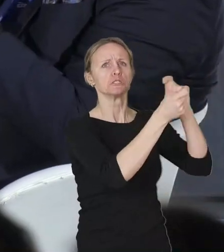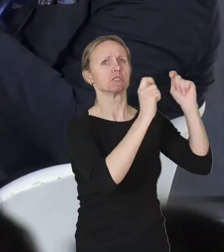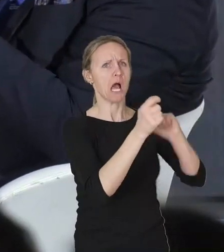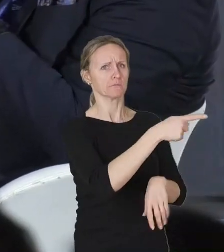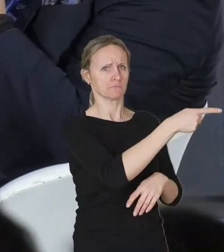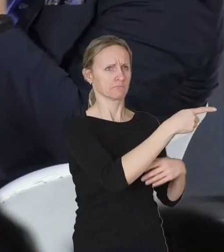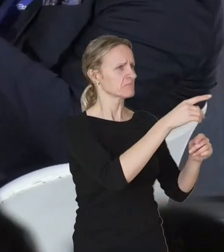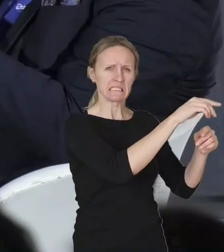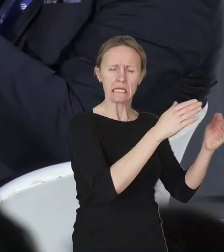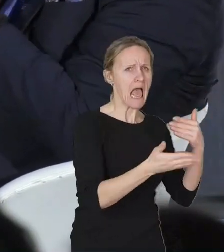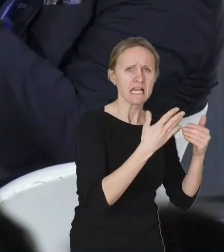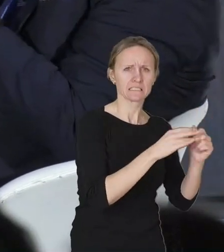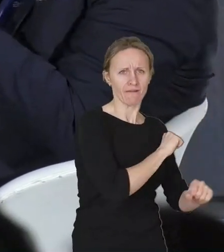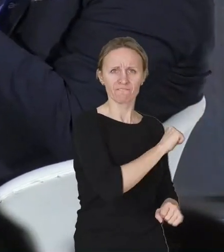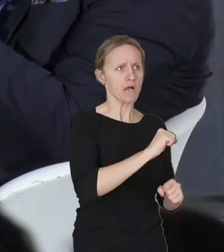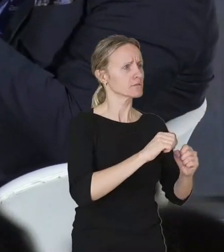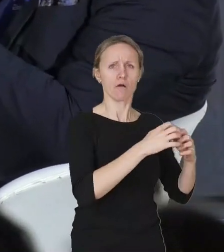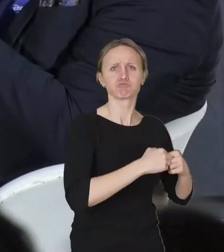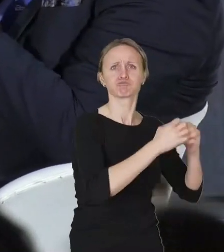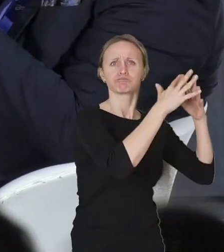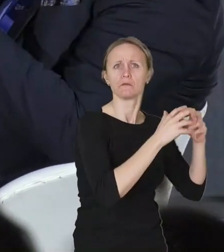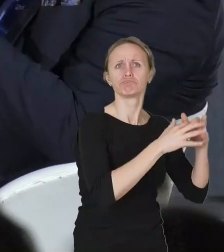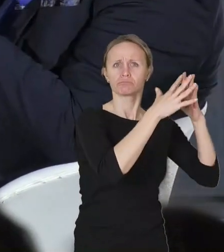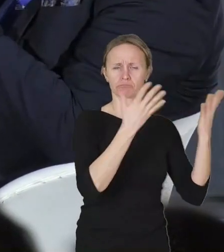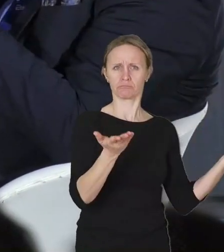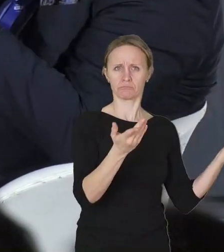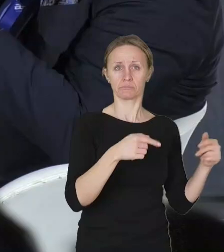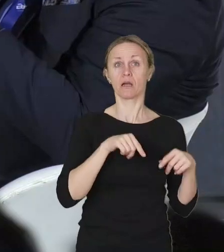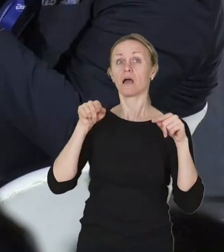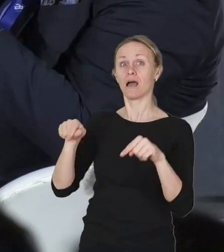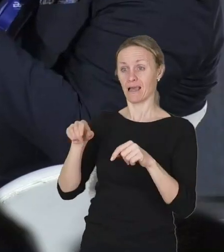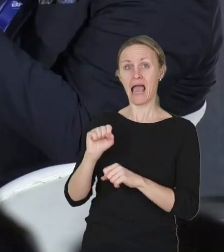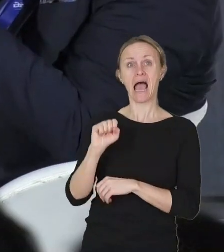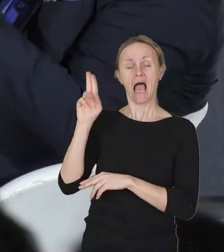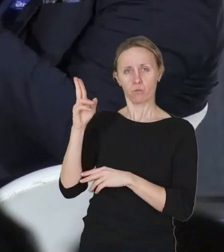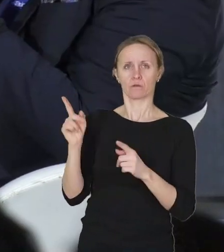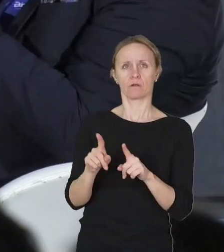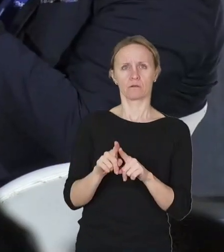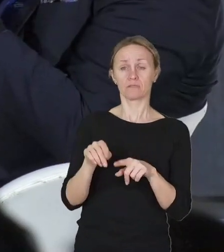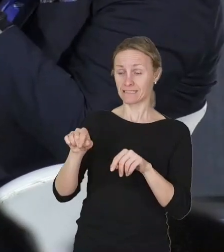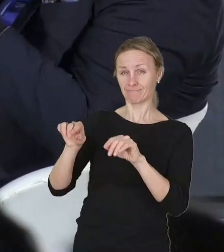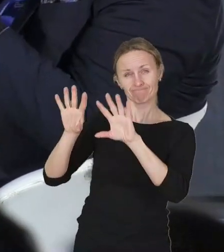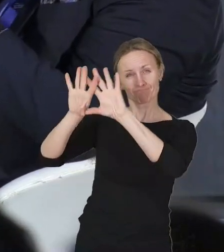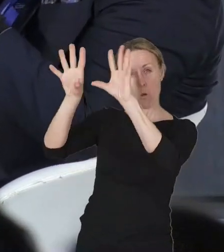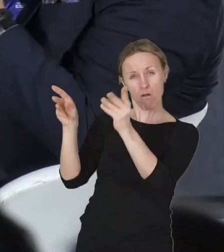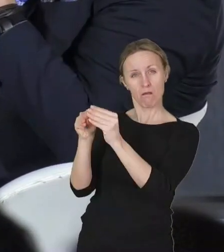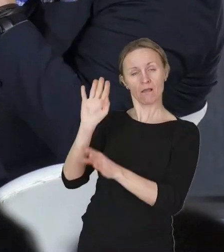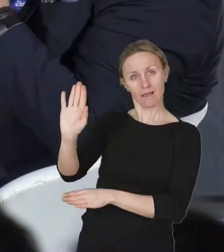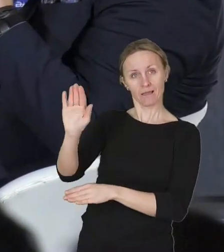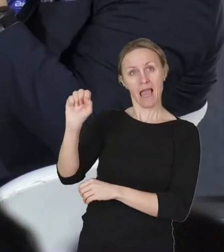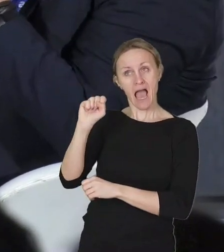top 100 of companies, this top 10 is very stable, very petrified. So we are very good in Europe